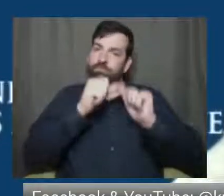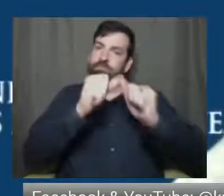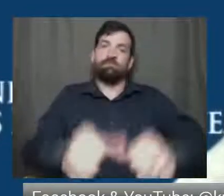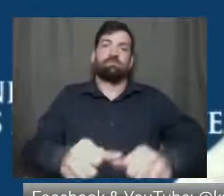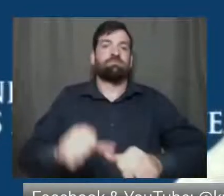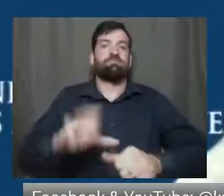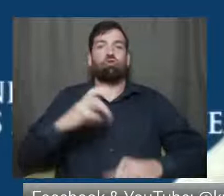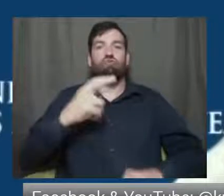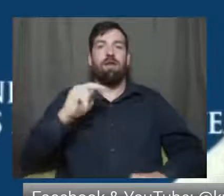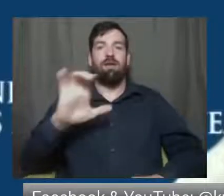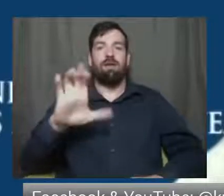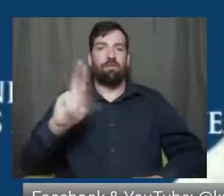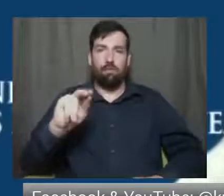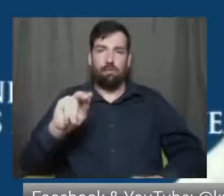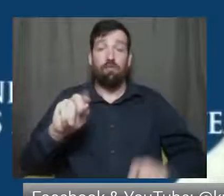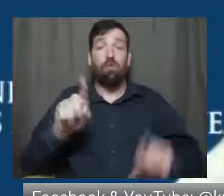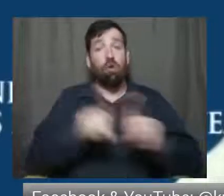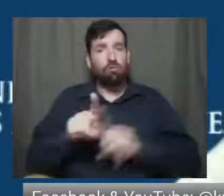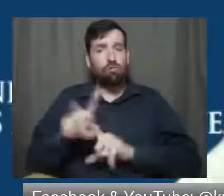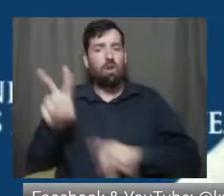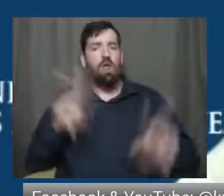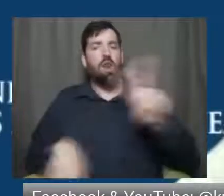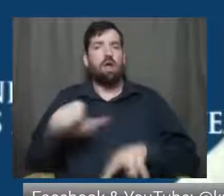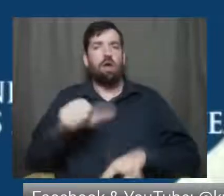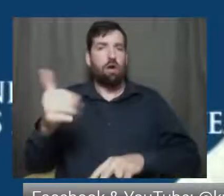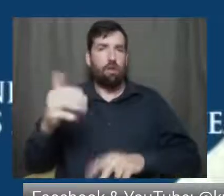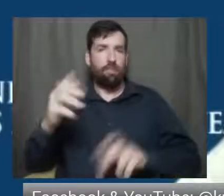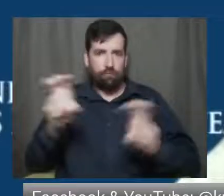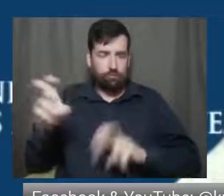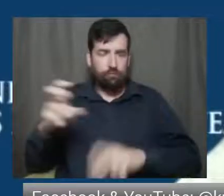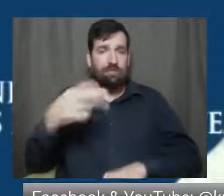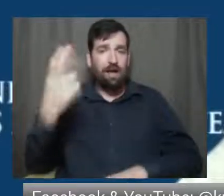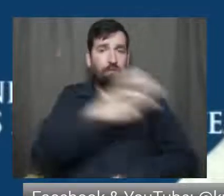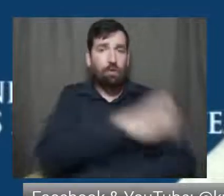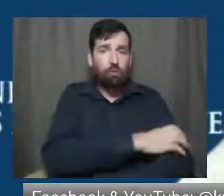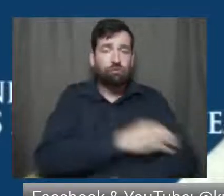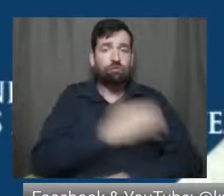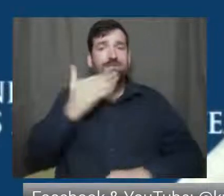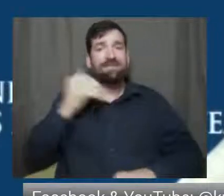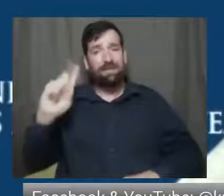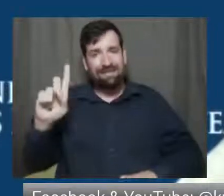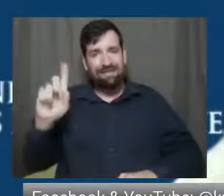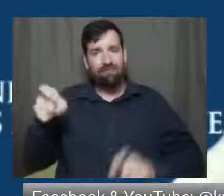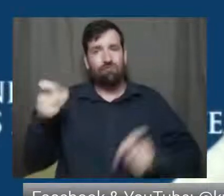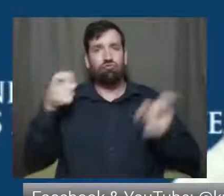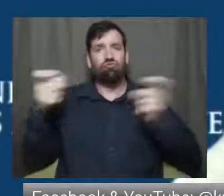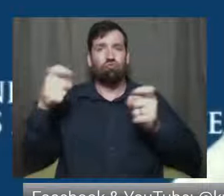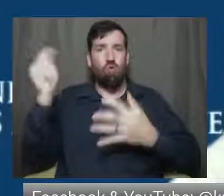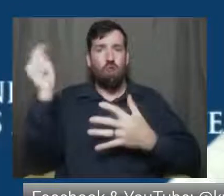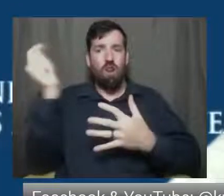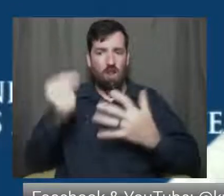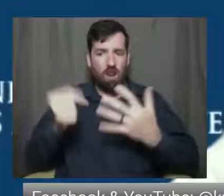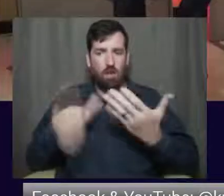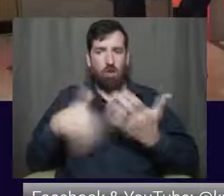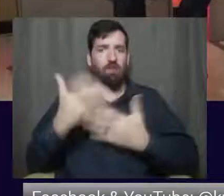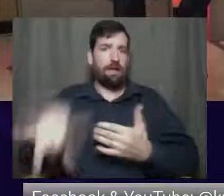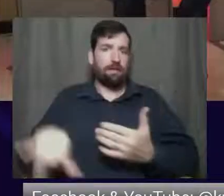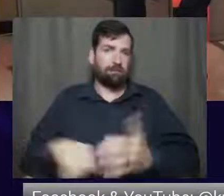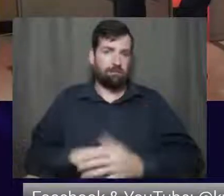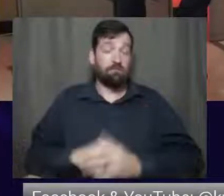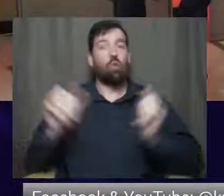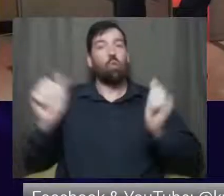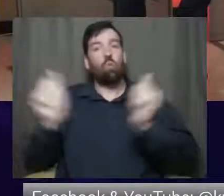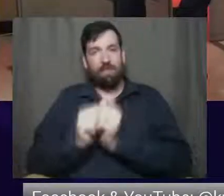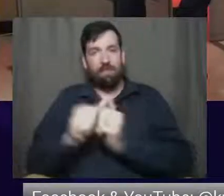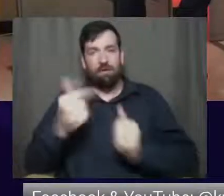also have to see comorbidities, diabetes, high blood pressure. You have to control all that with your